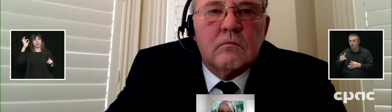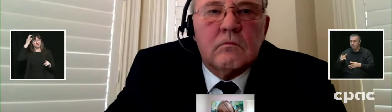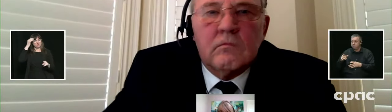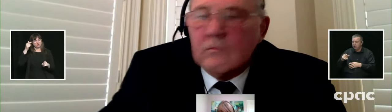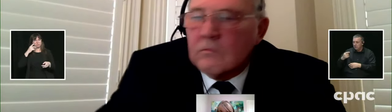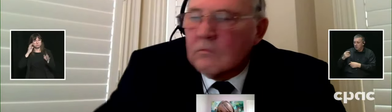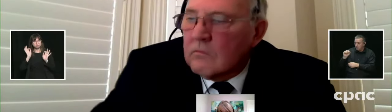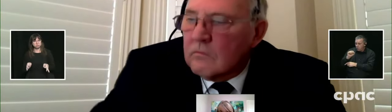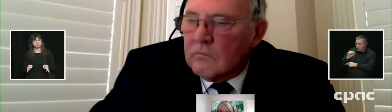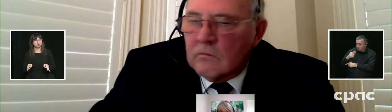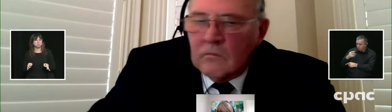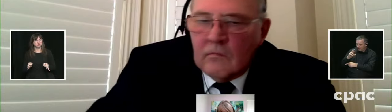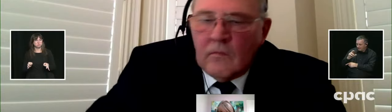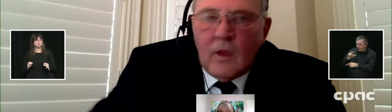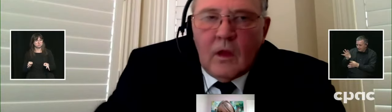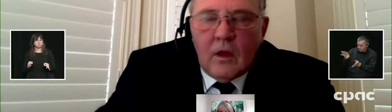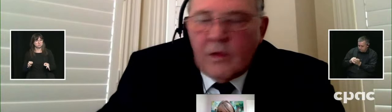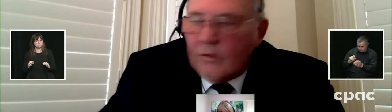step?